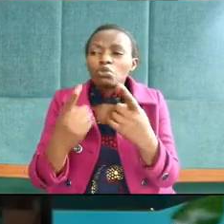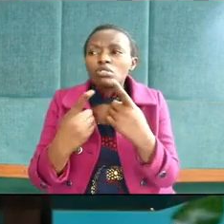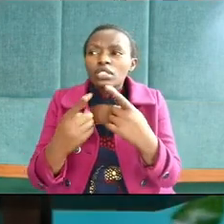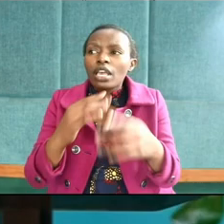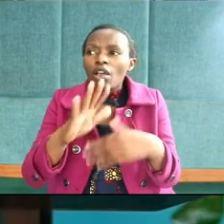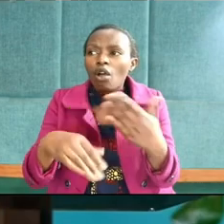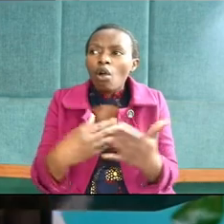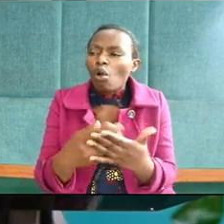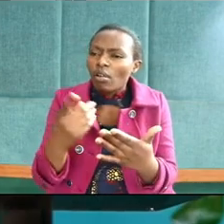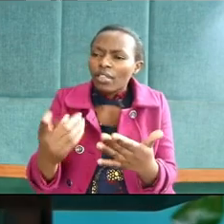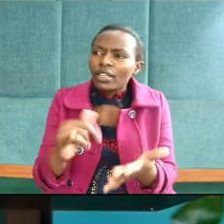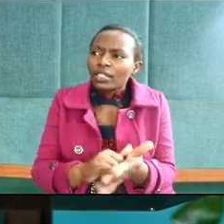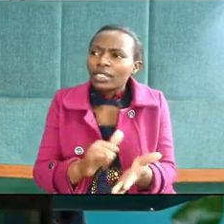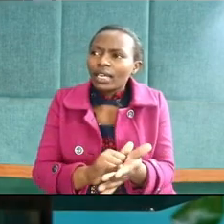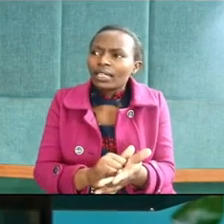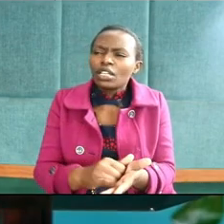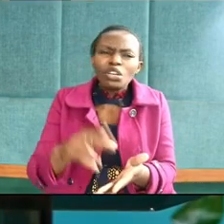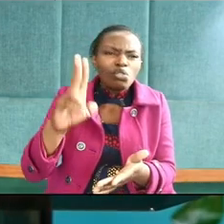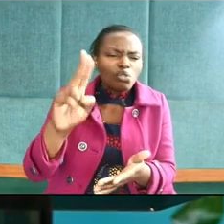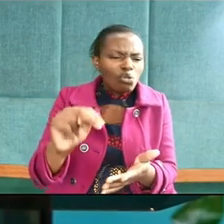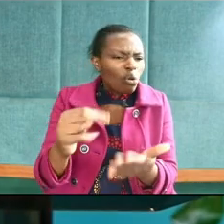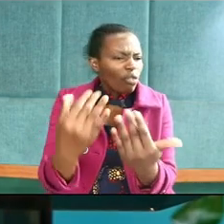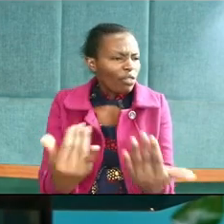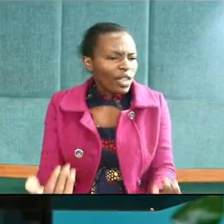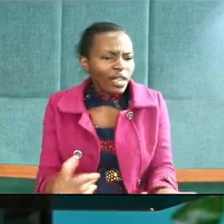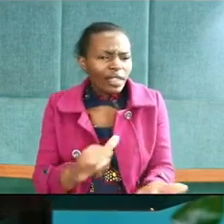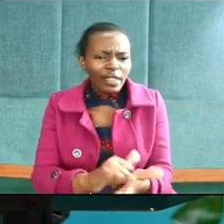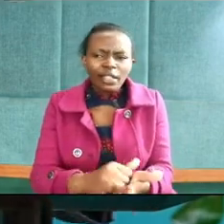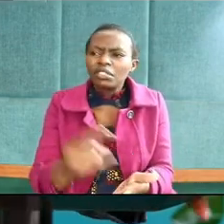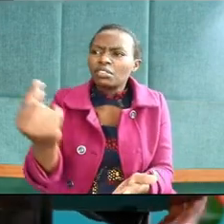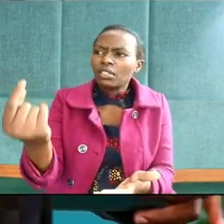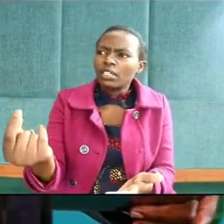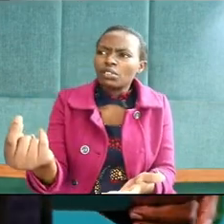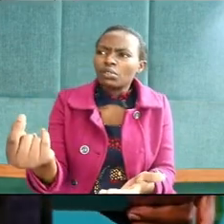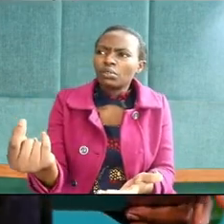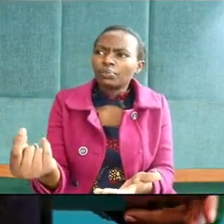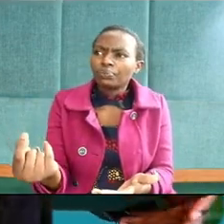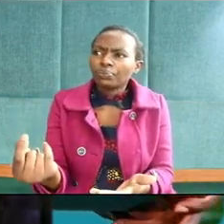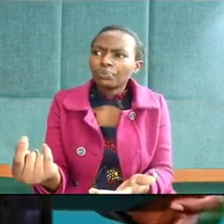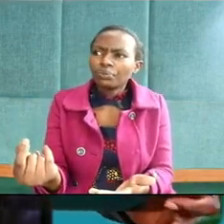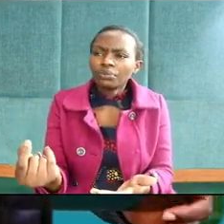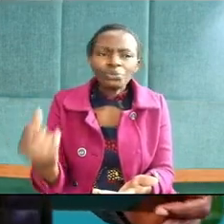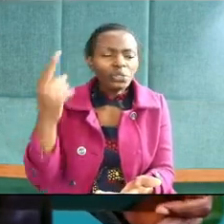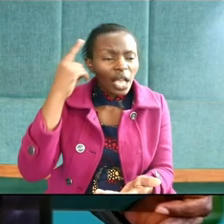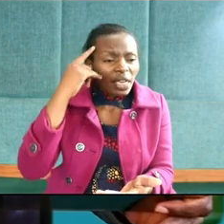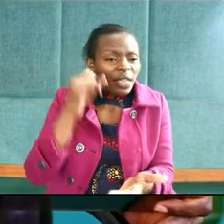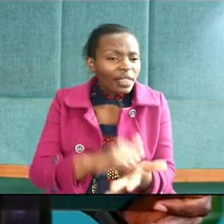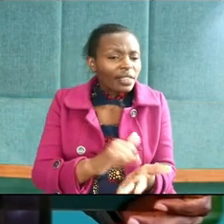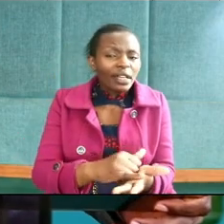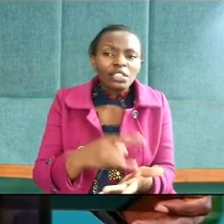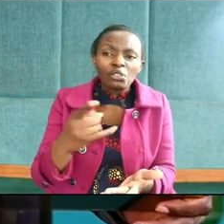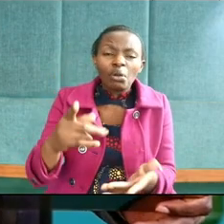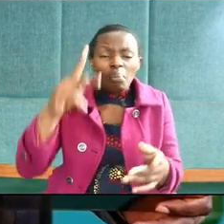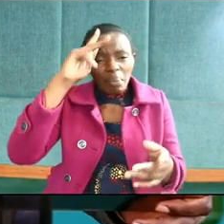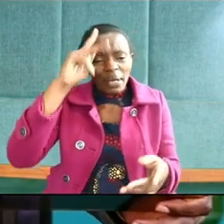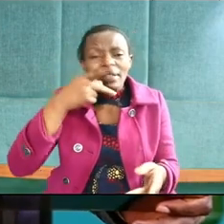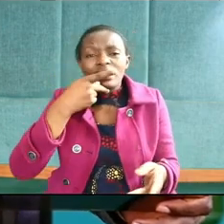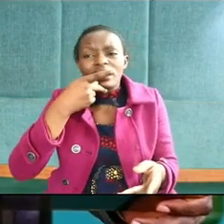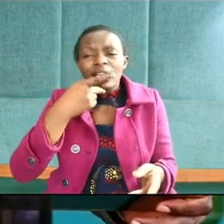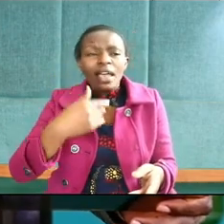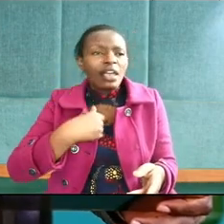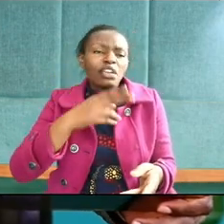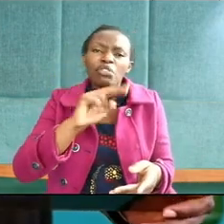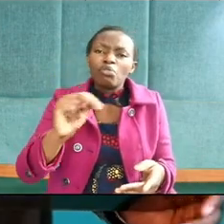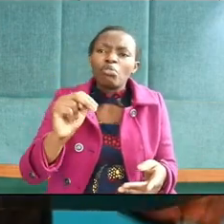there is no way that any little thing that happens, don't think your parents have never had issues in